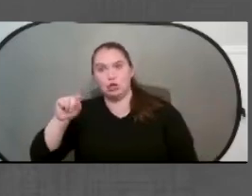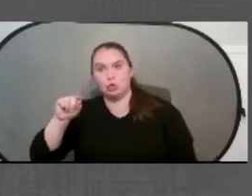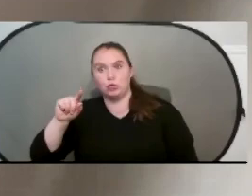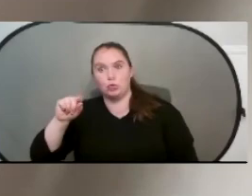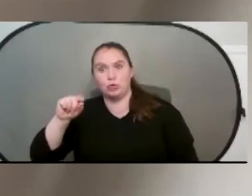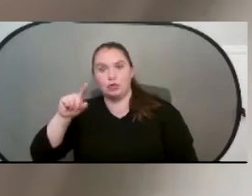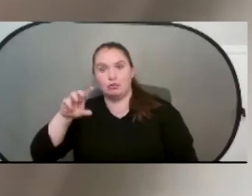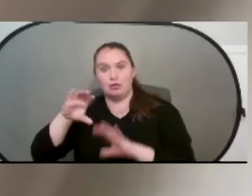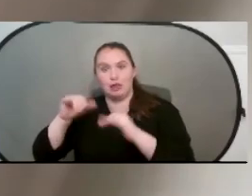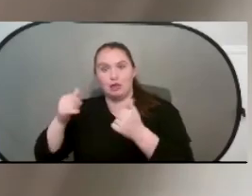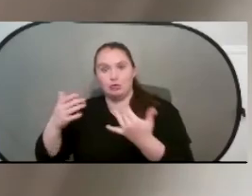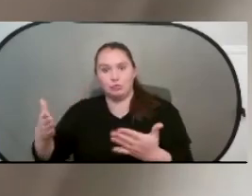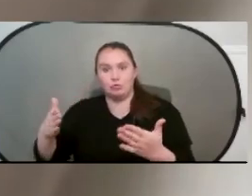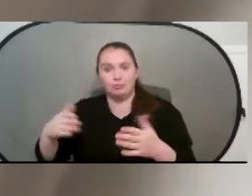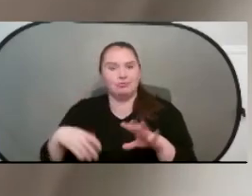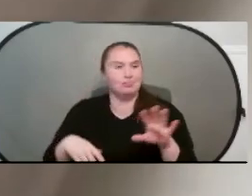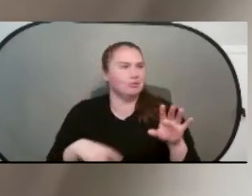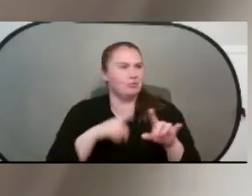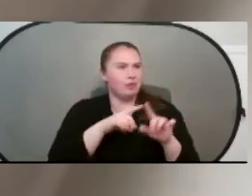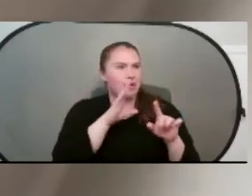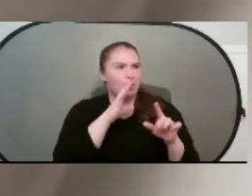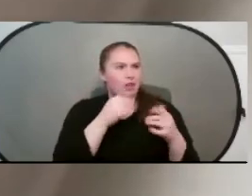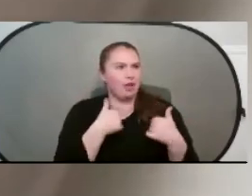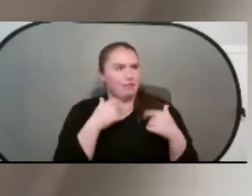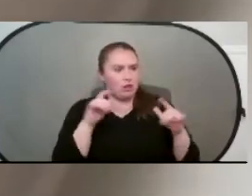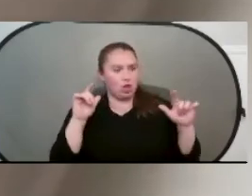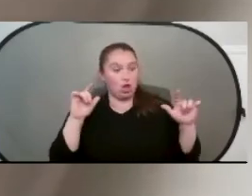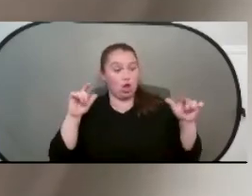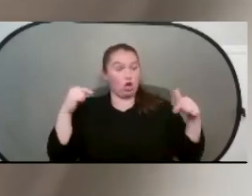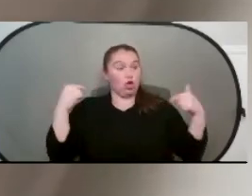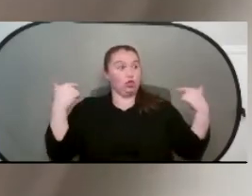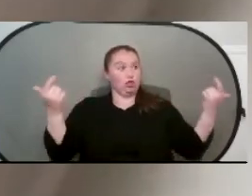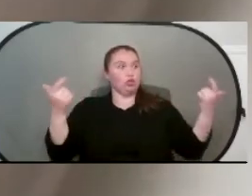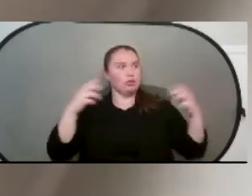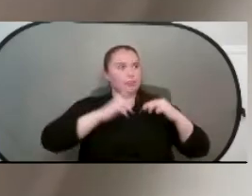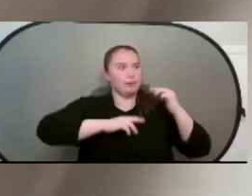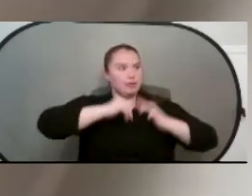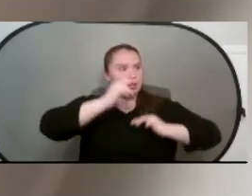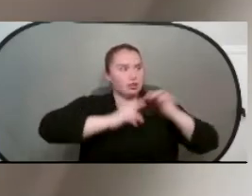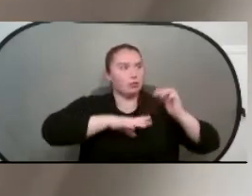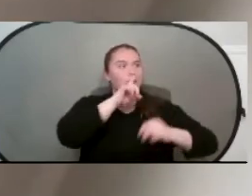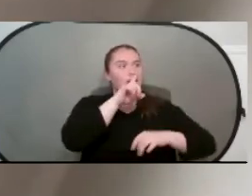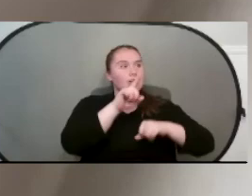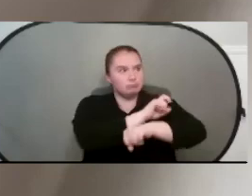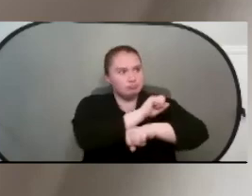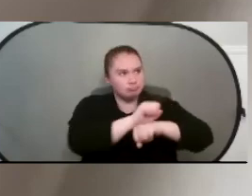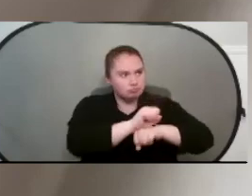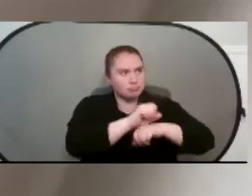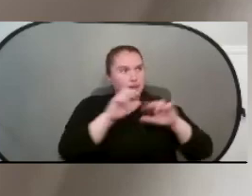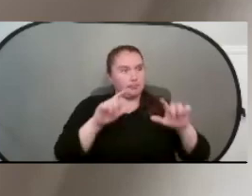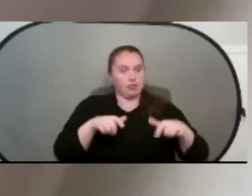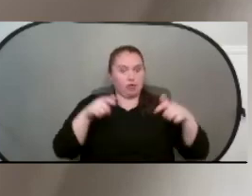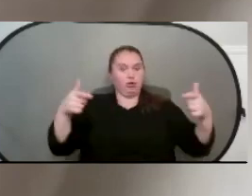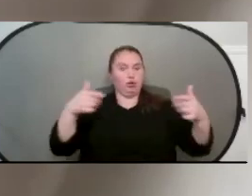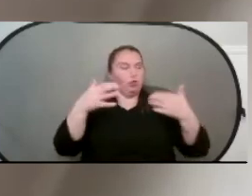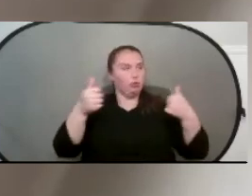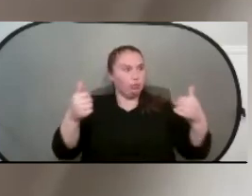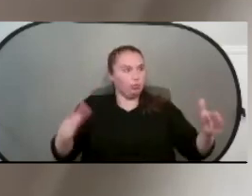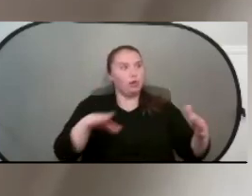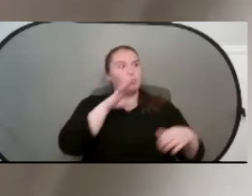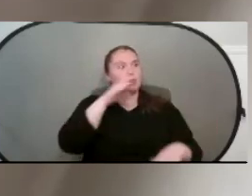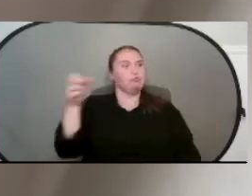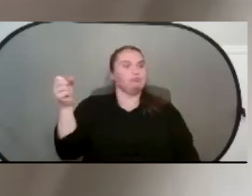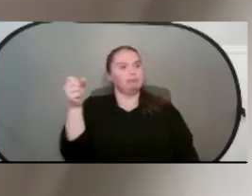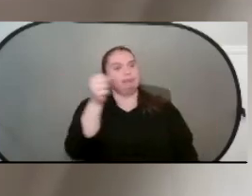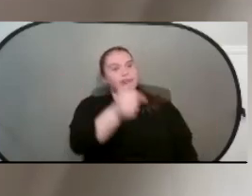But they will have actual larger square footage. They will be in an actual larger room, but the same